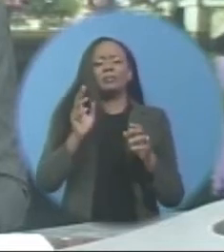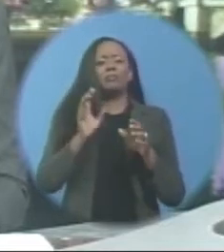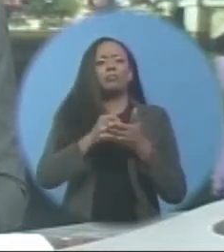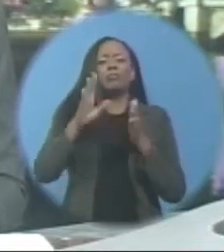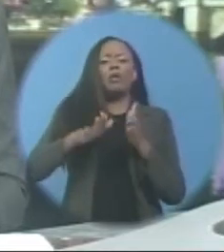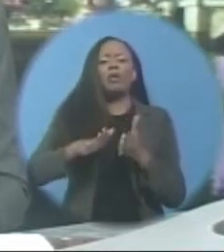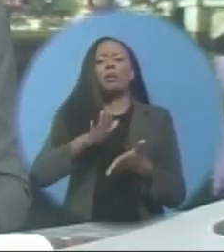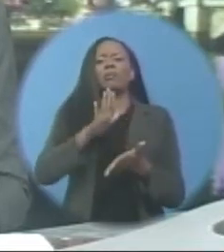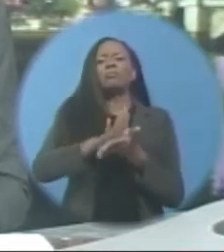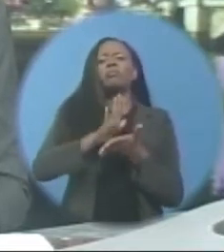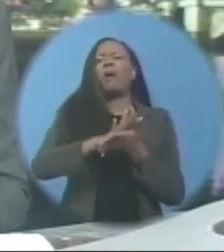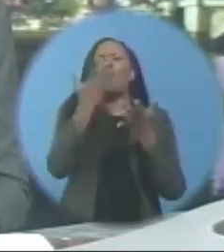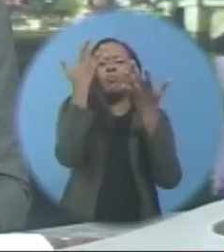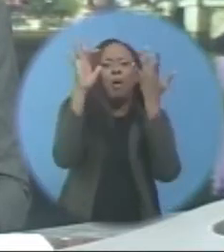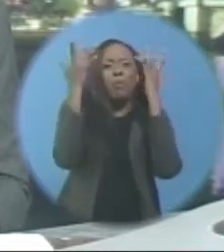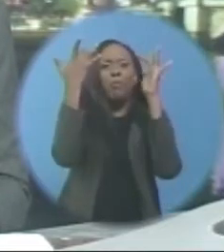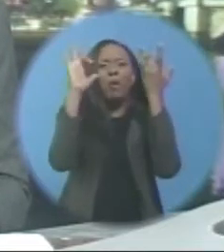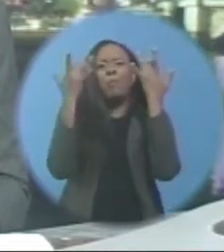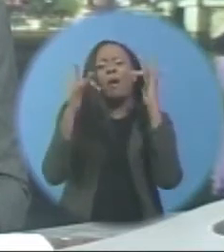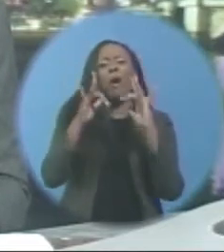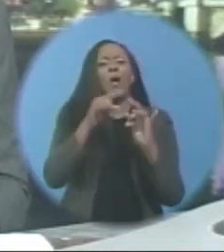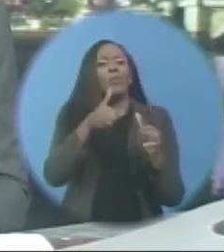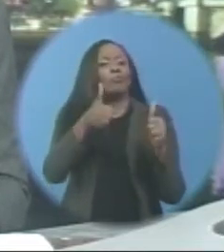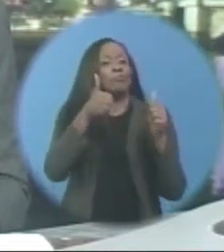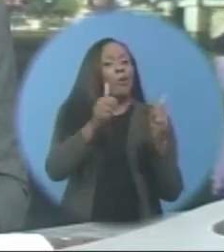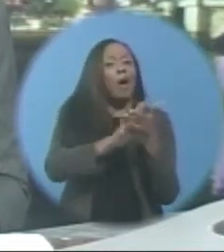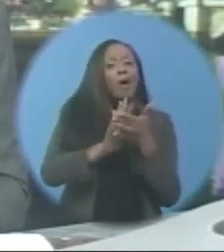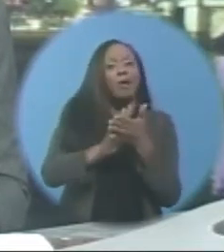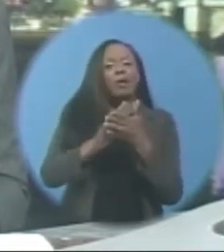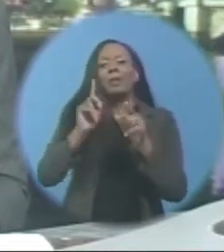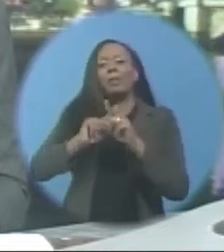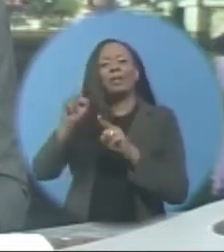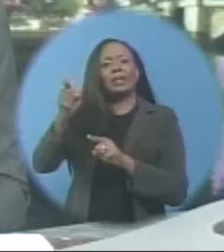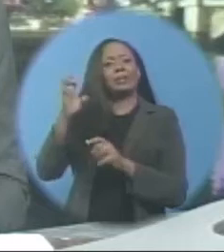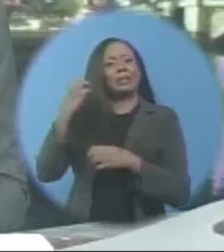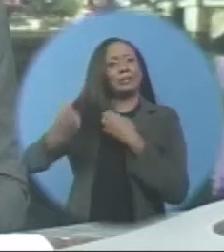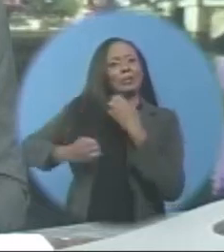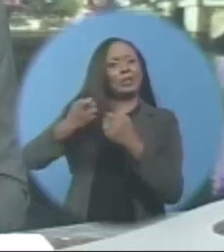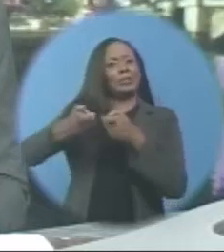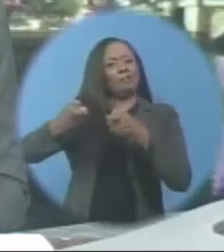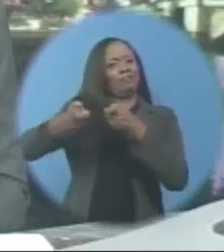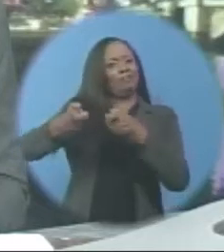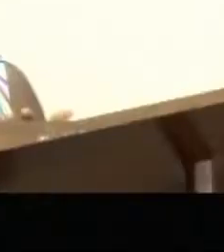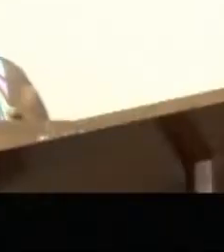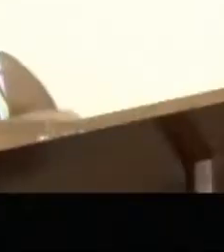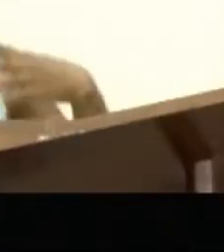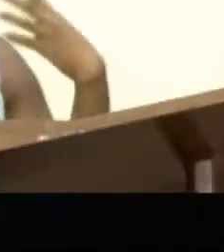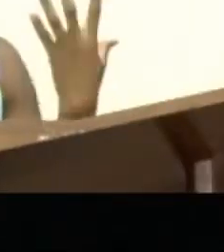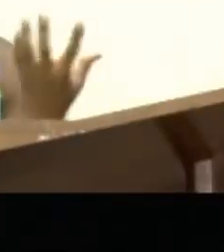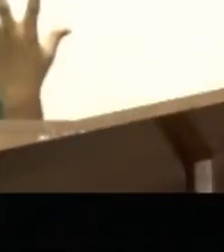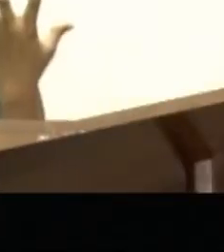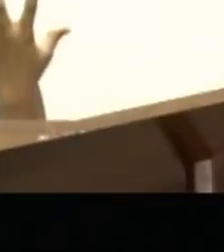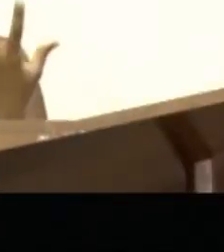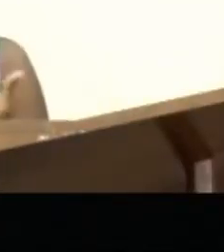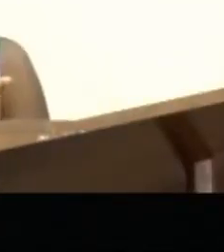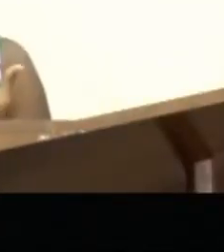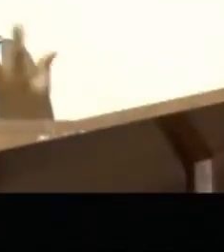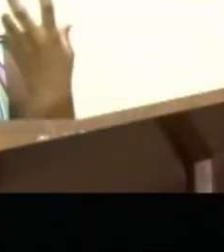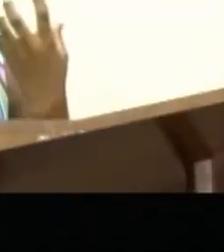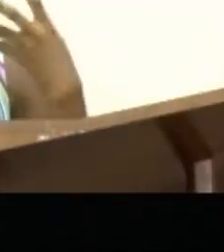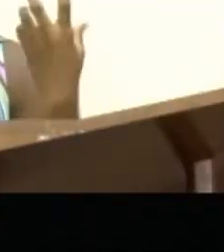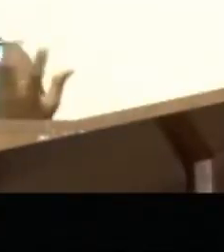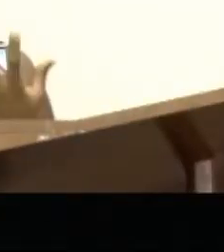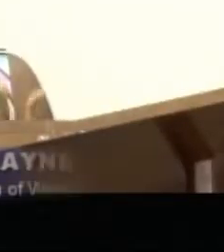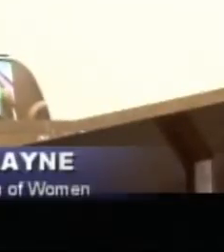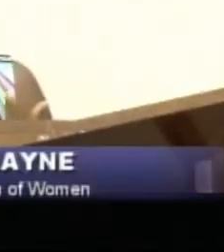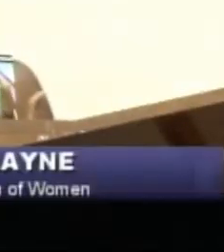level of attention, children are not being taught to become emotionally intelligent. If you are able